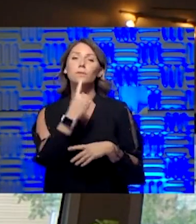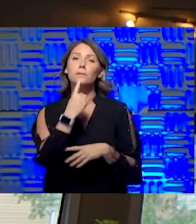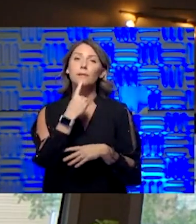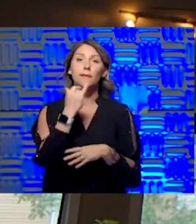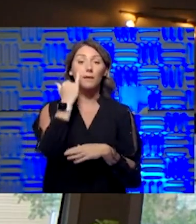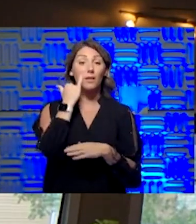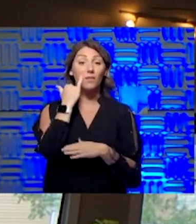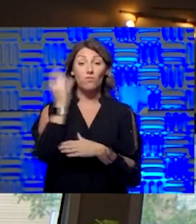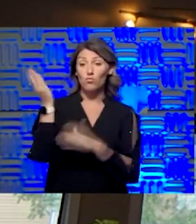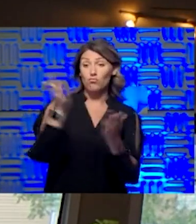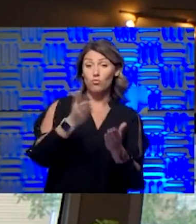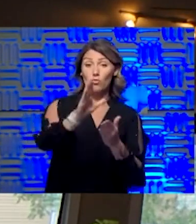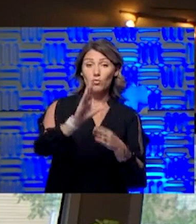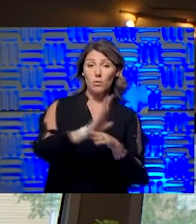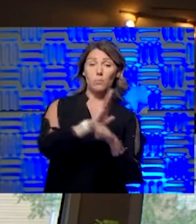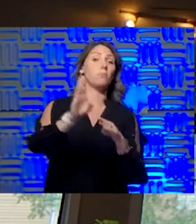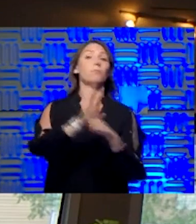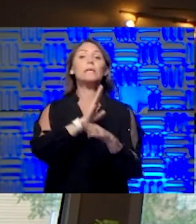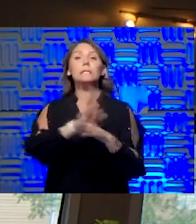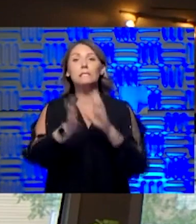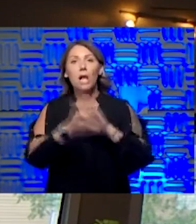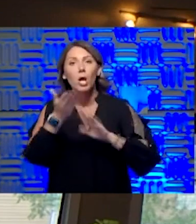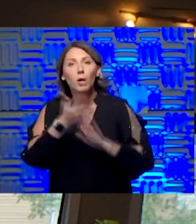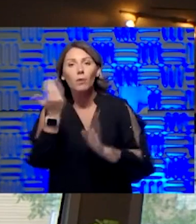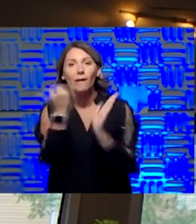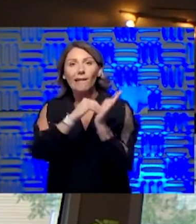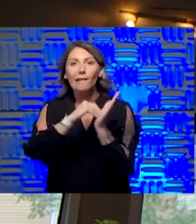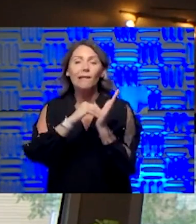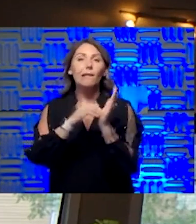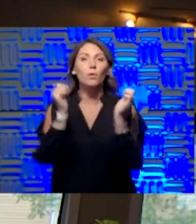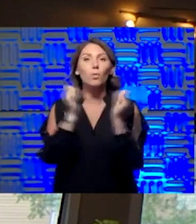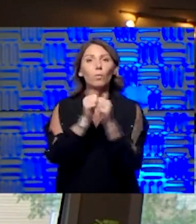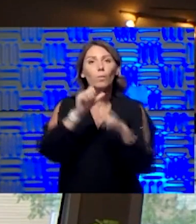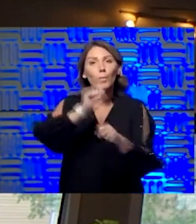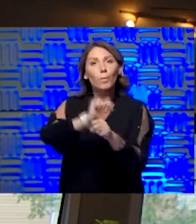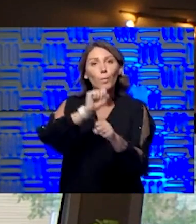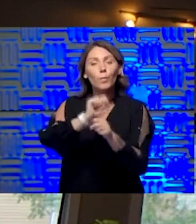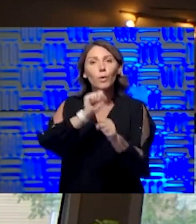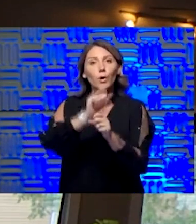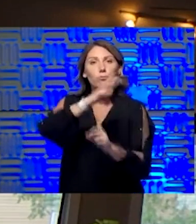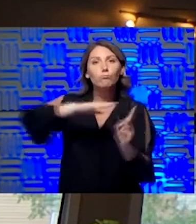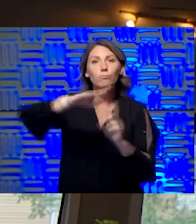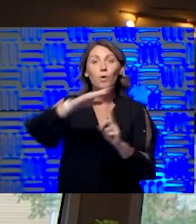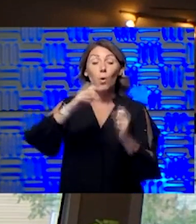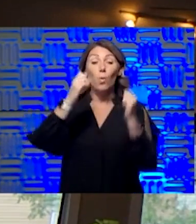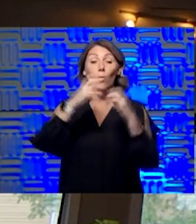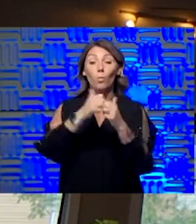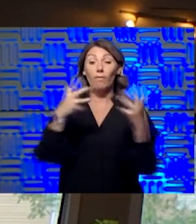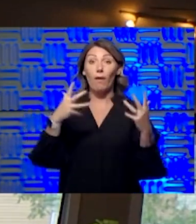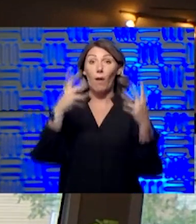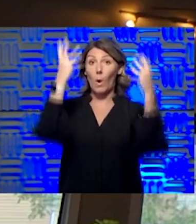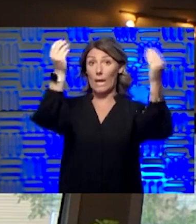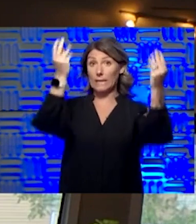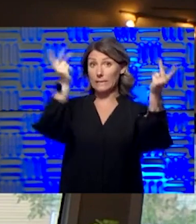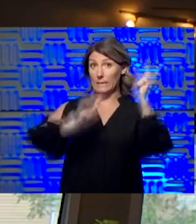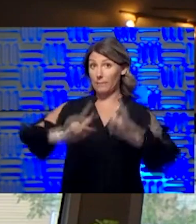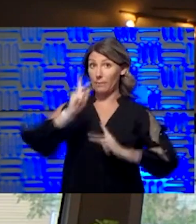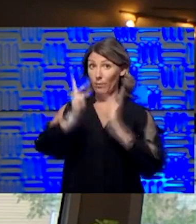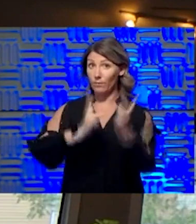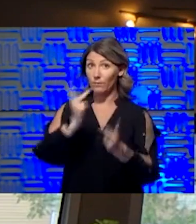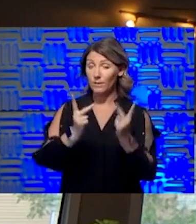Nobody else has any. Somebody was asking if we were able to speak to the COVID-19 symptoms that